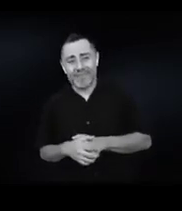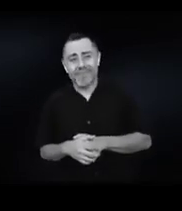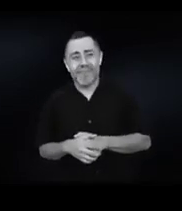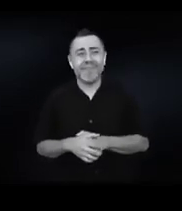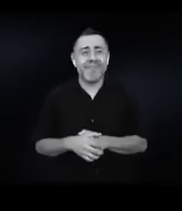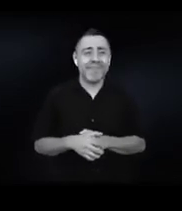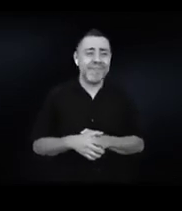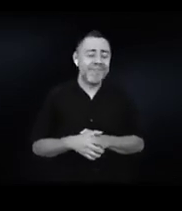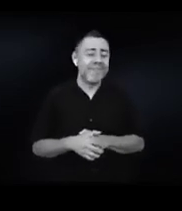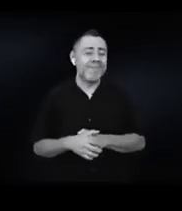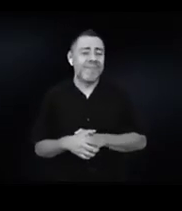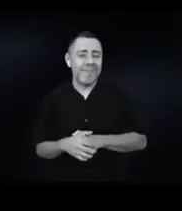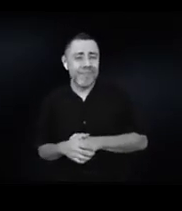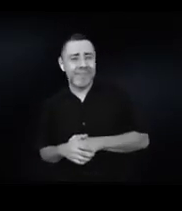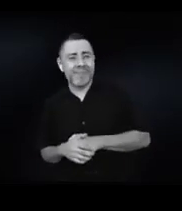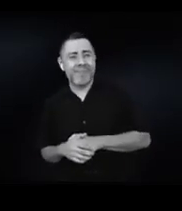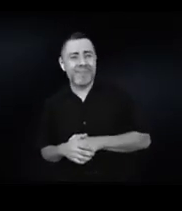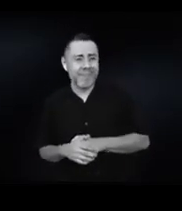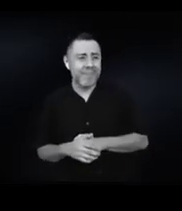da, da,